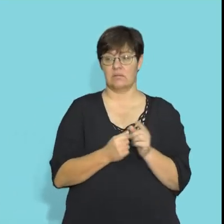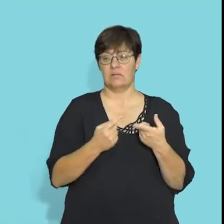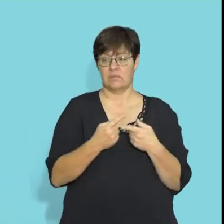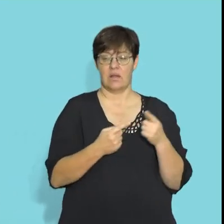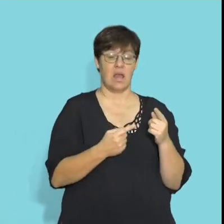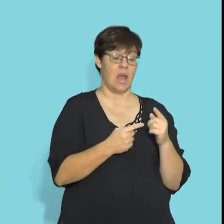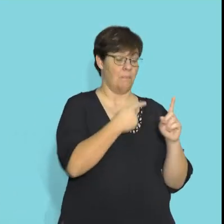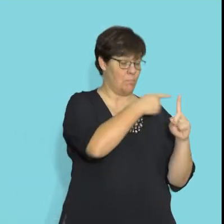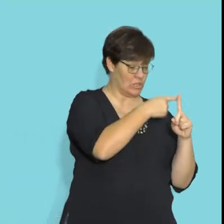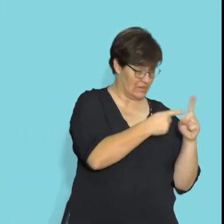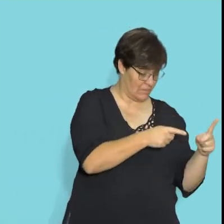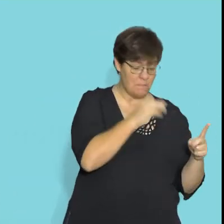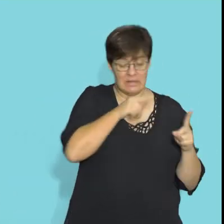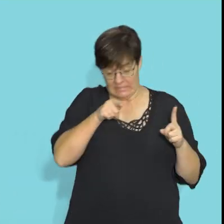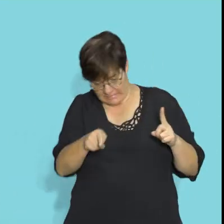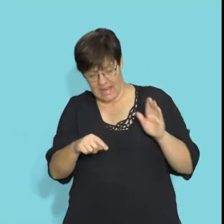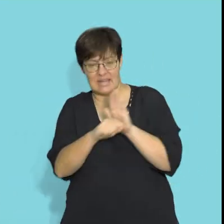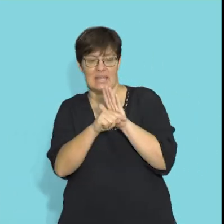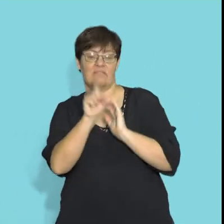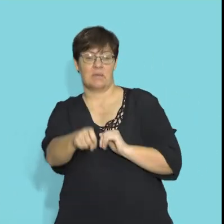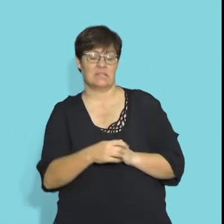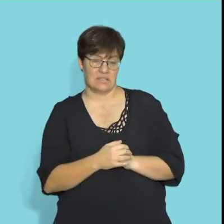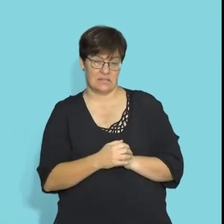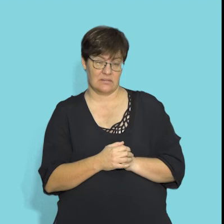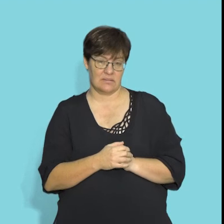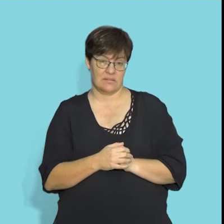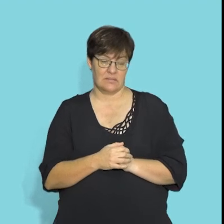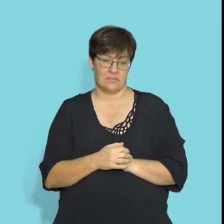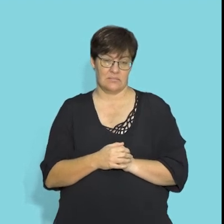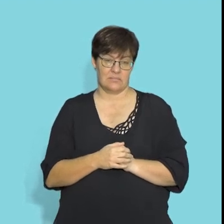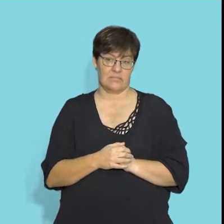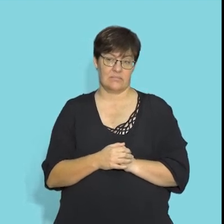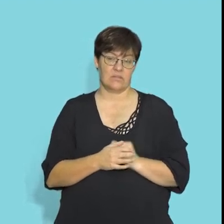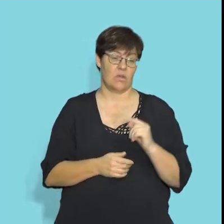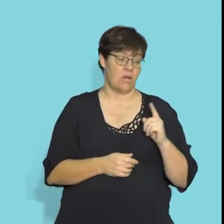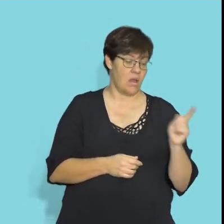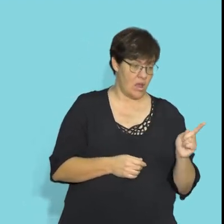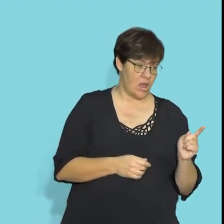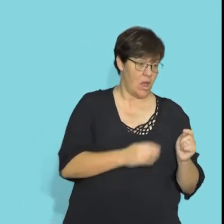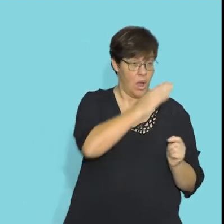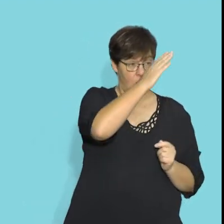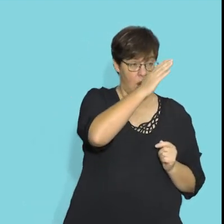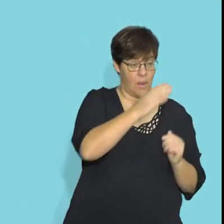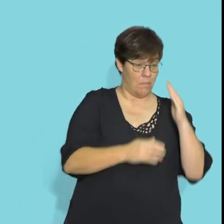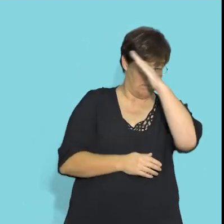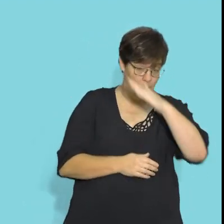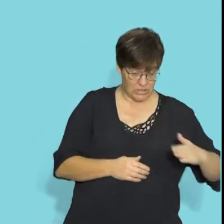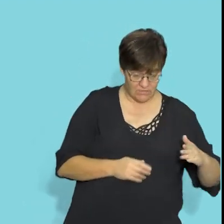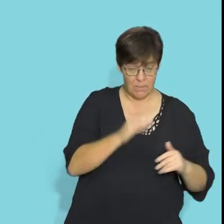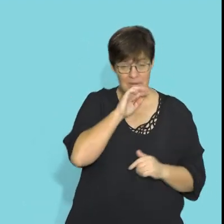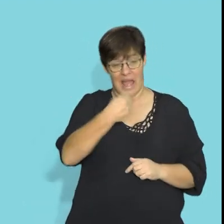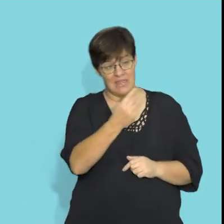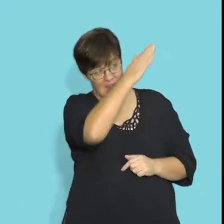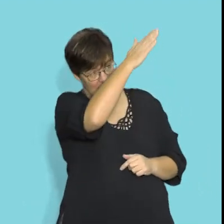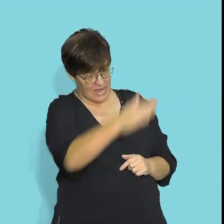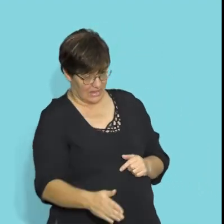the different sign. So if the sign of the line, one line is positive, the other sign must be negative. And so I know that